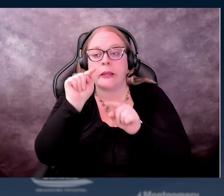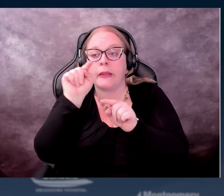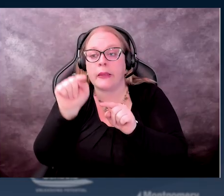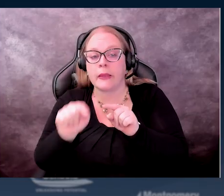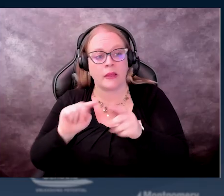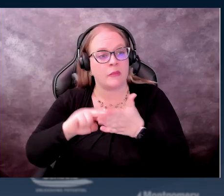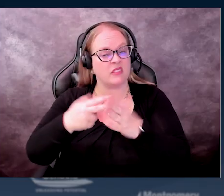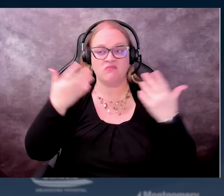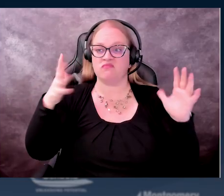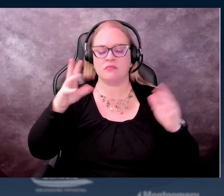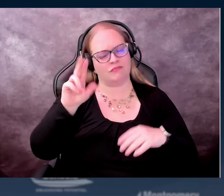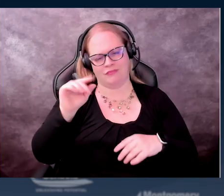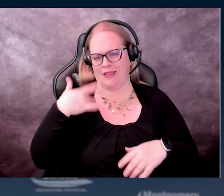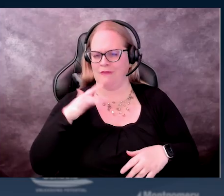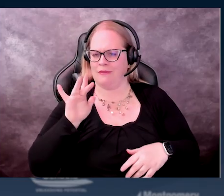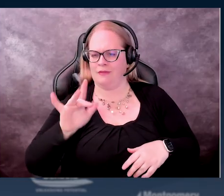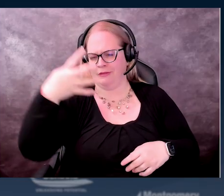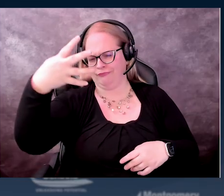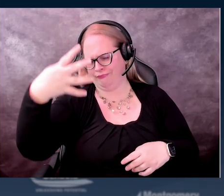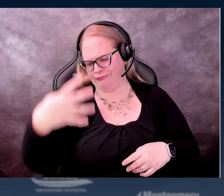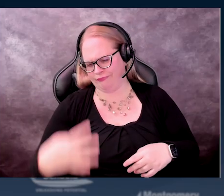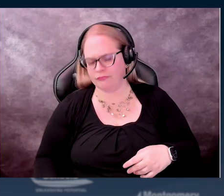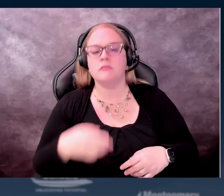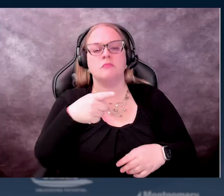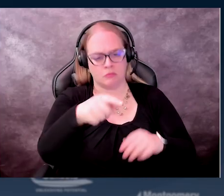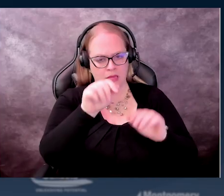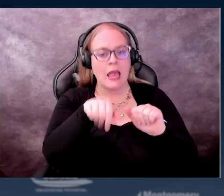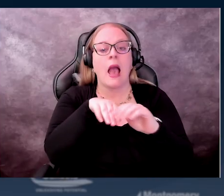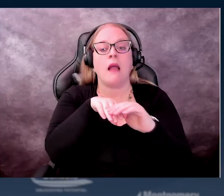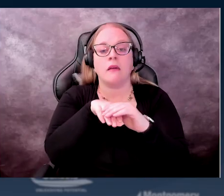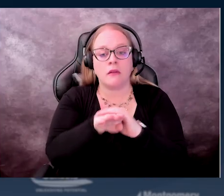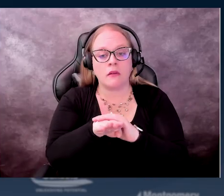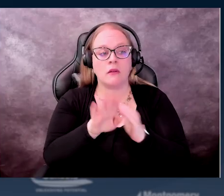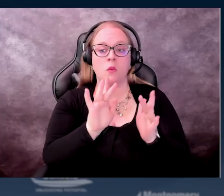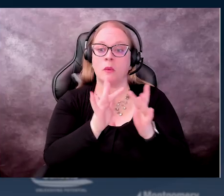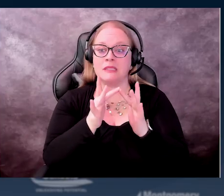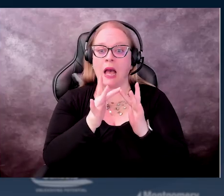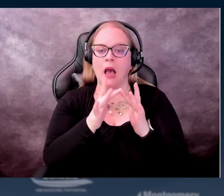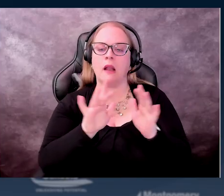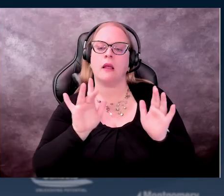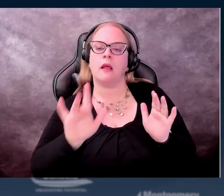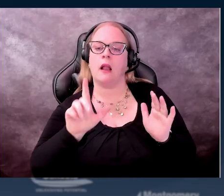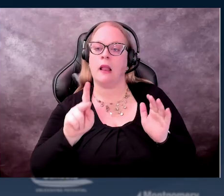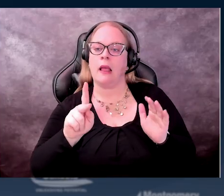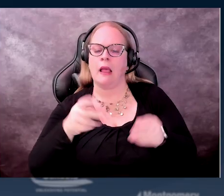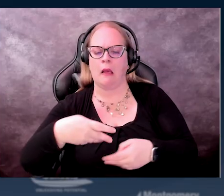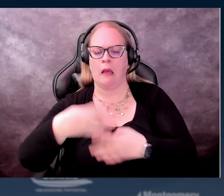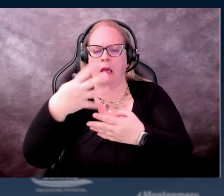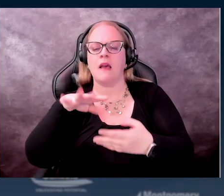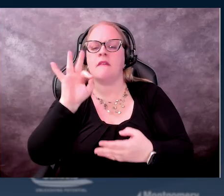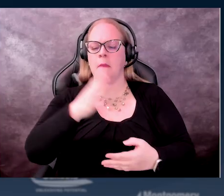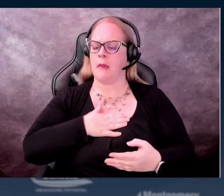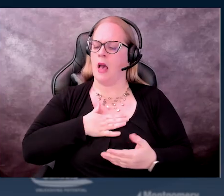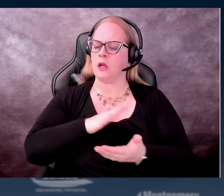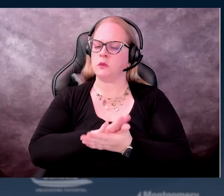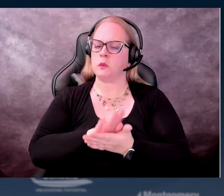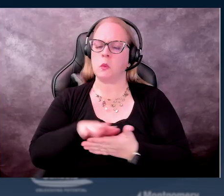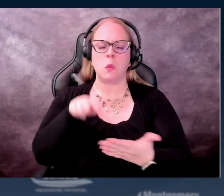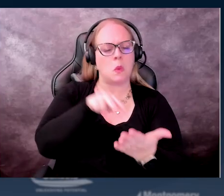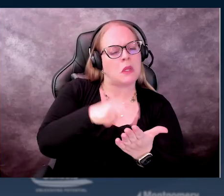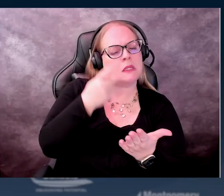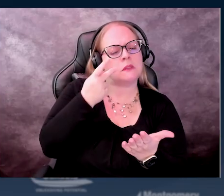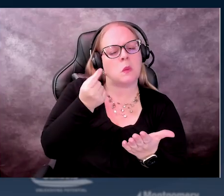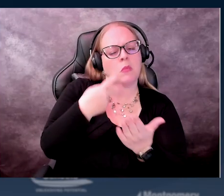a particular school by clicking on the link, and you will be able to find that school looking at the resources that are made available at those